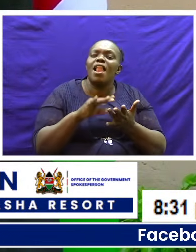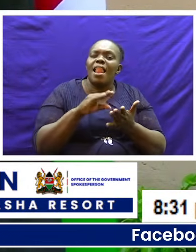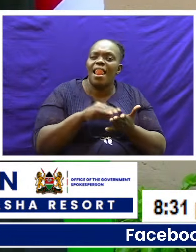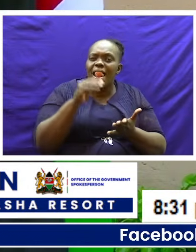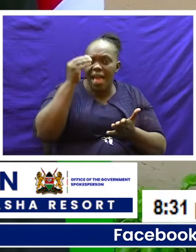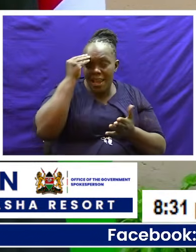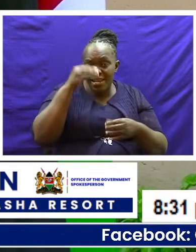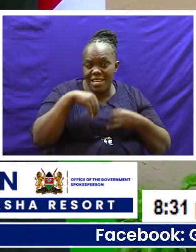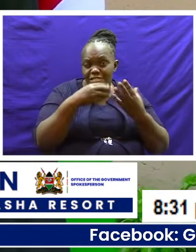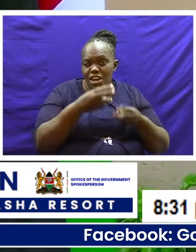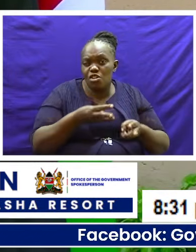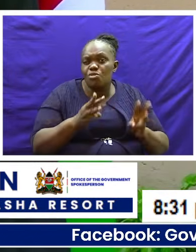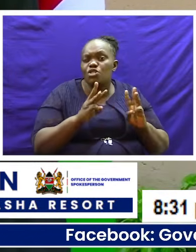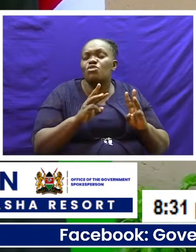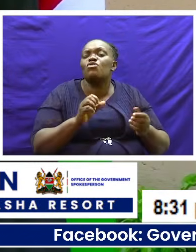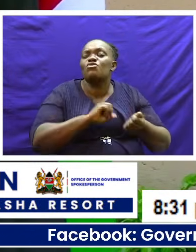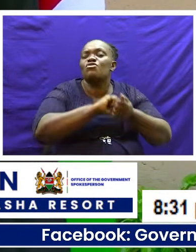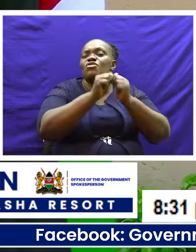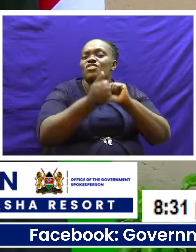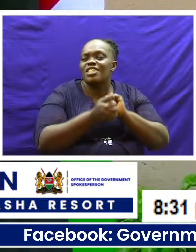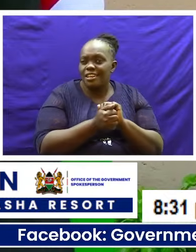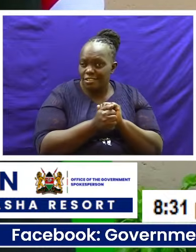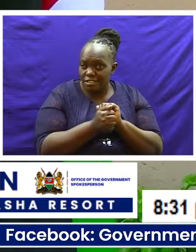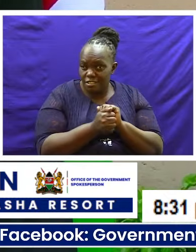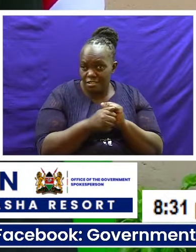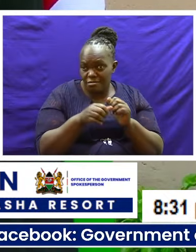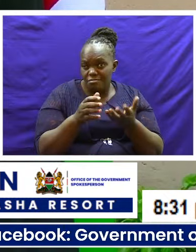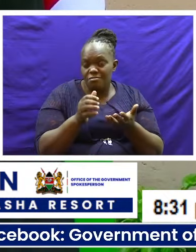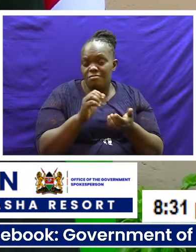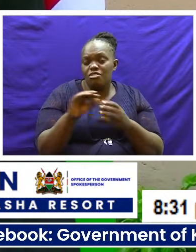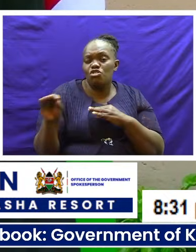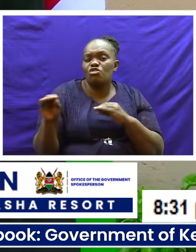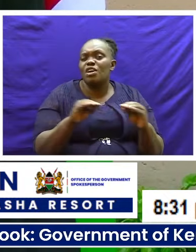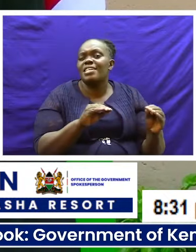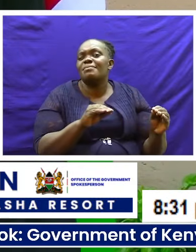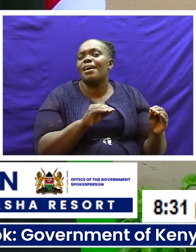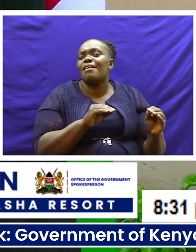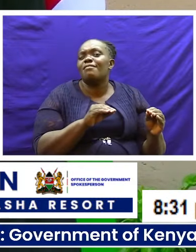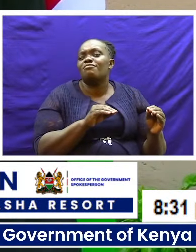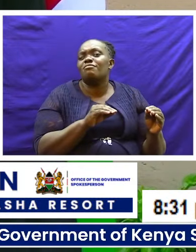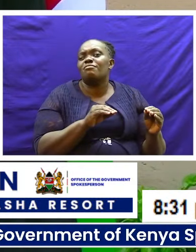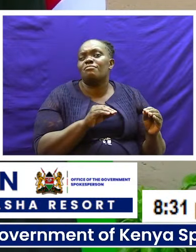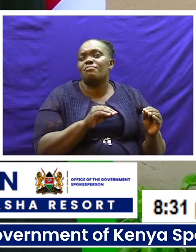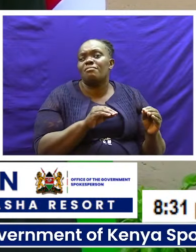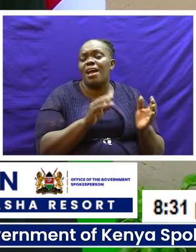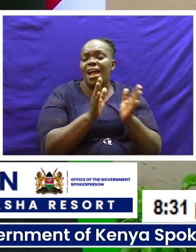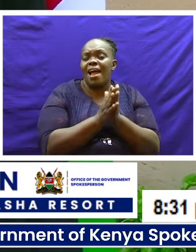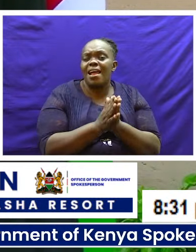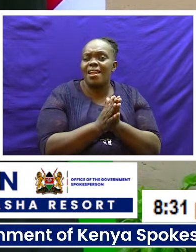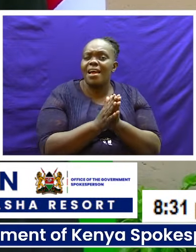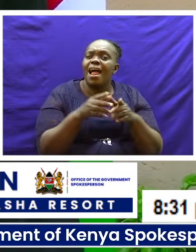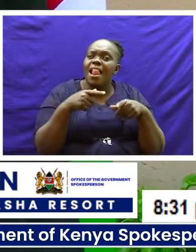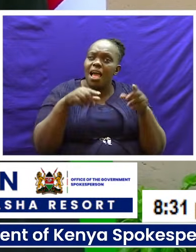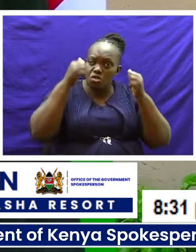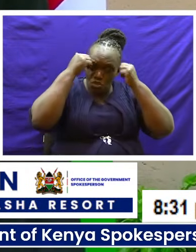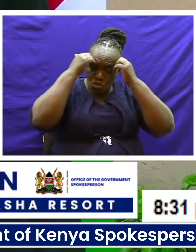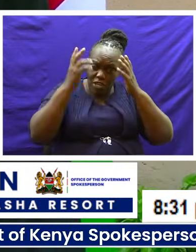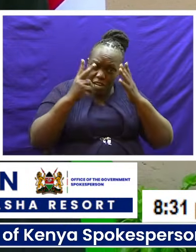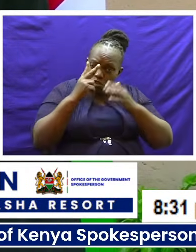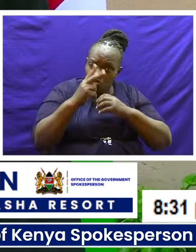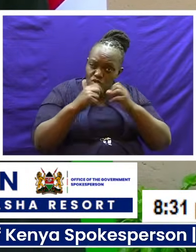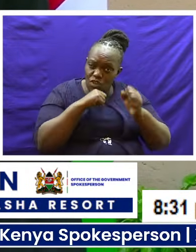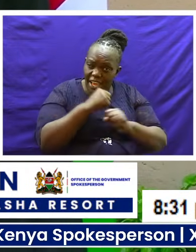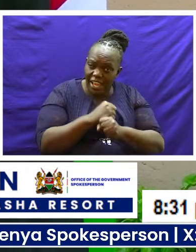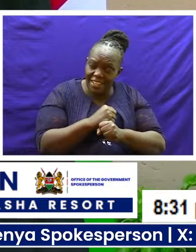you an opportunity to change, to revise, to transfer. And we allow students up to 2